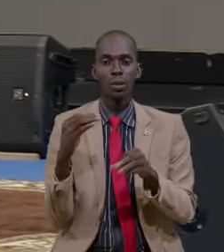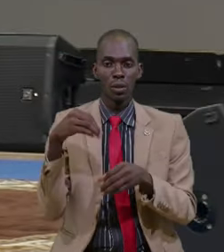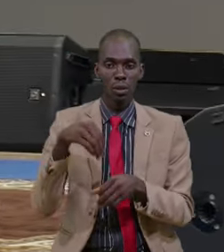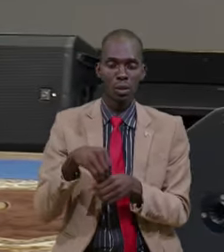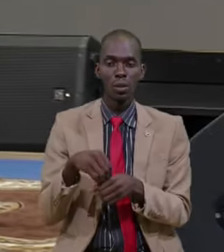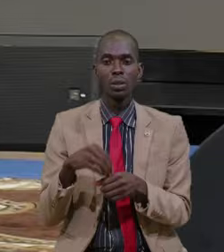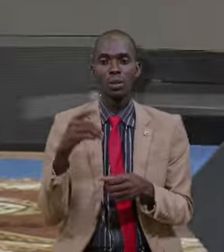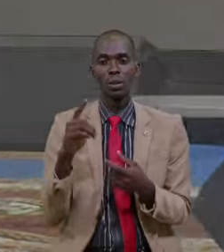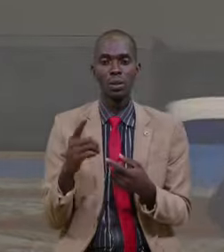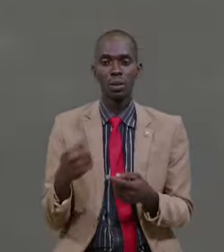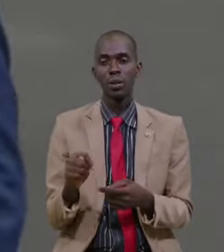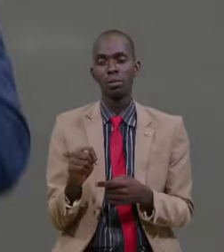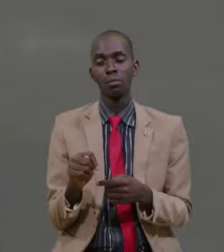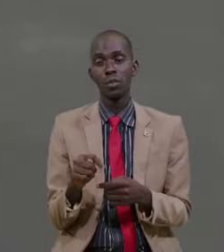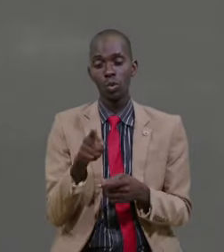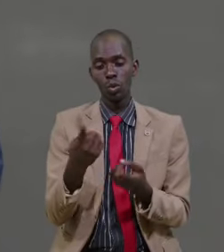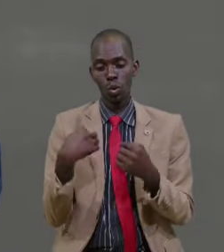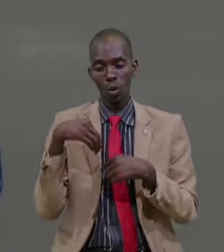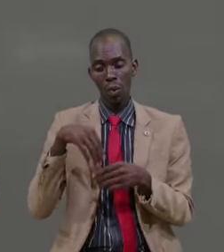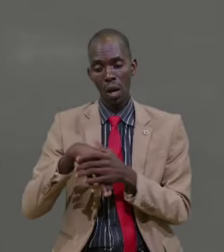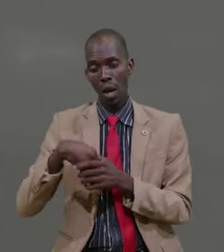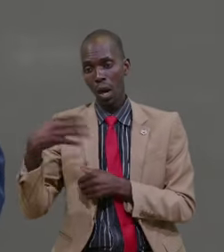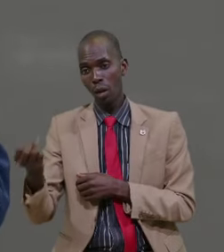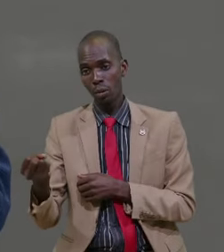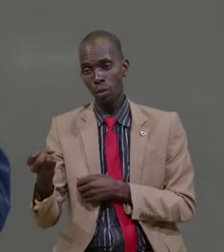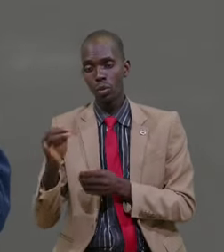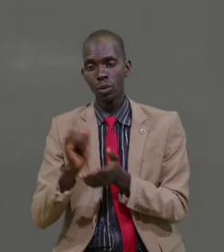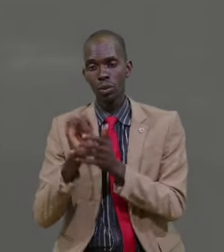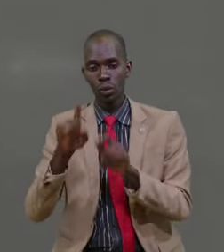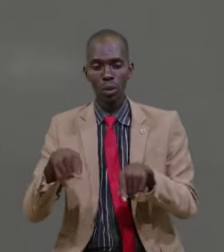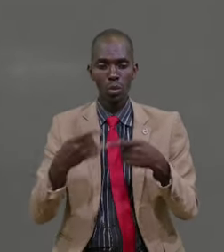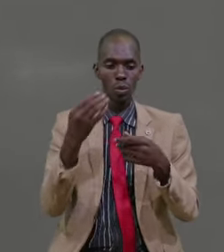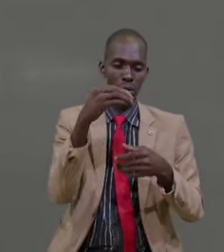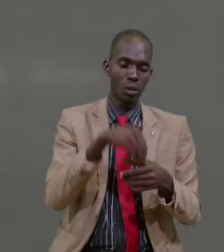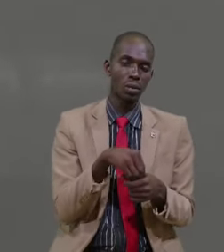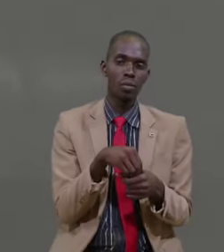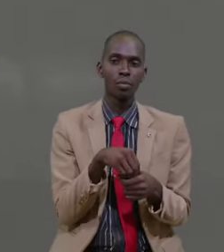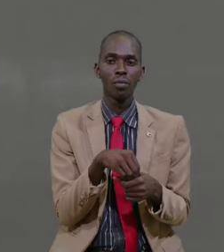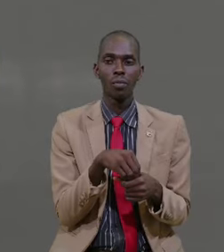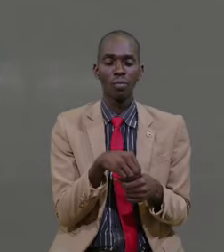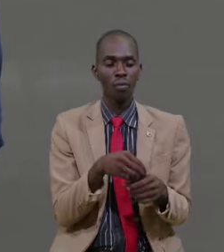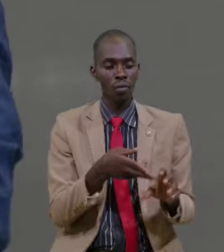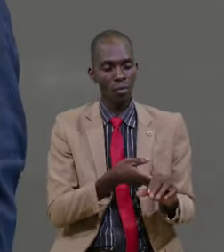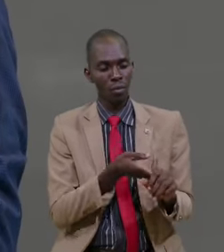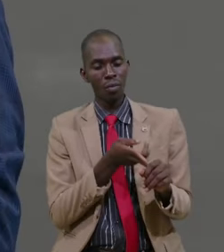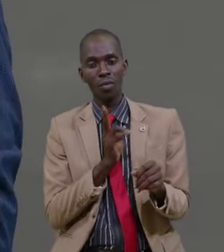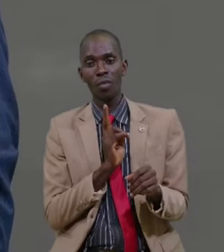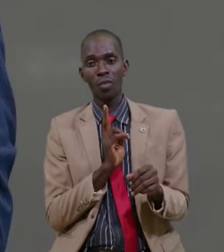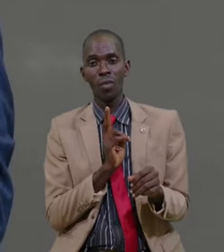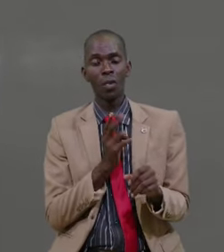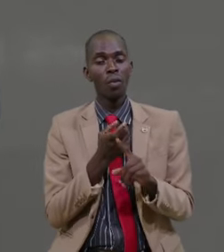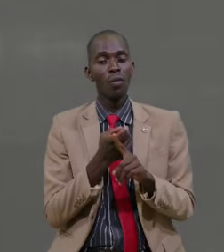You come out so you can go in. You come out of